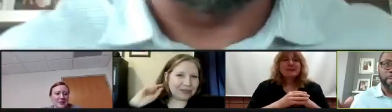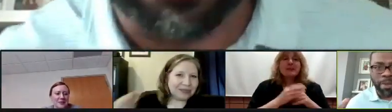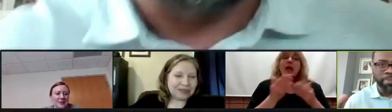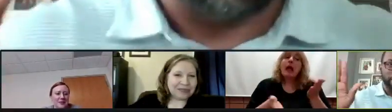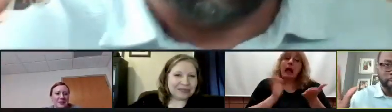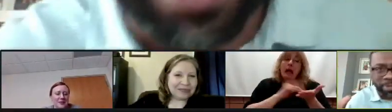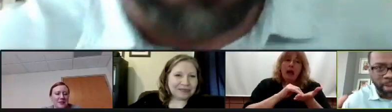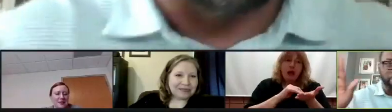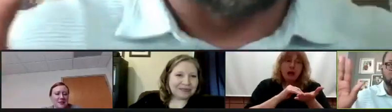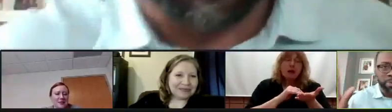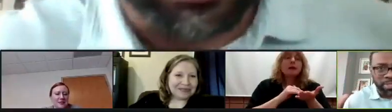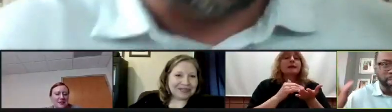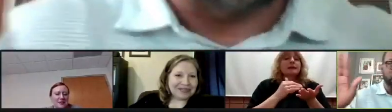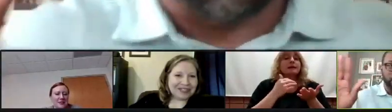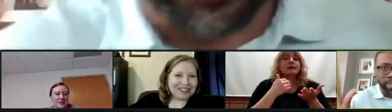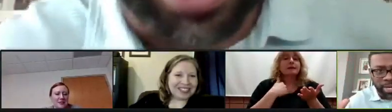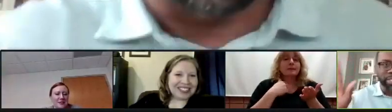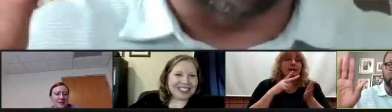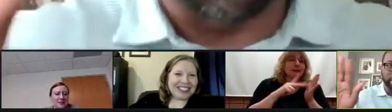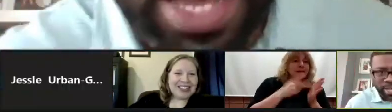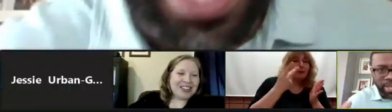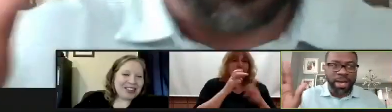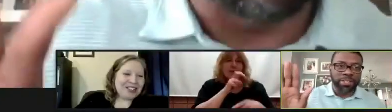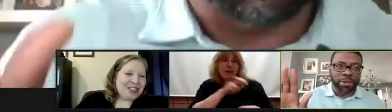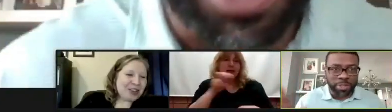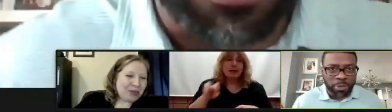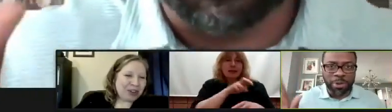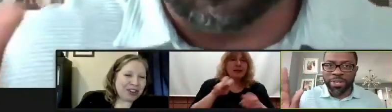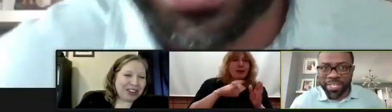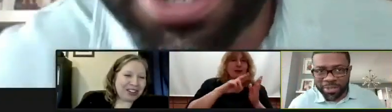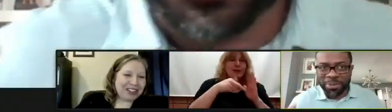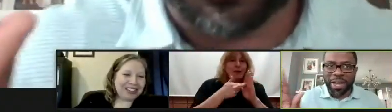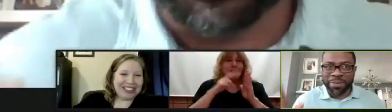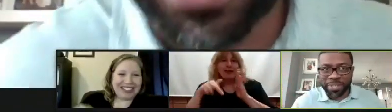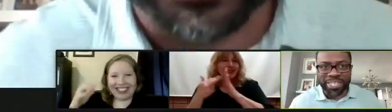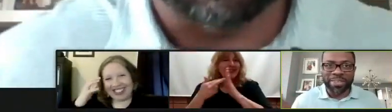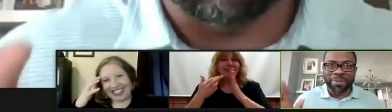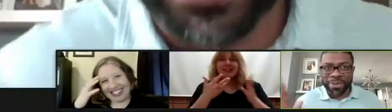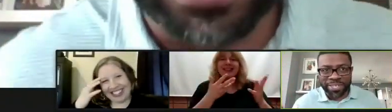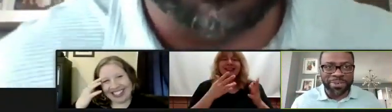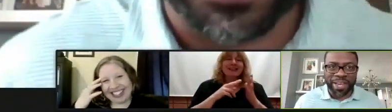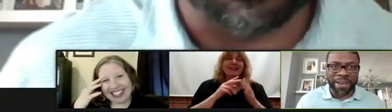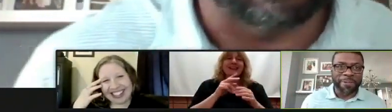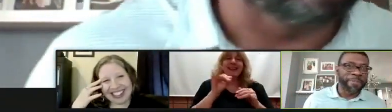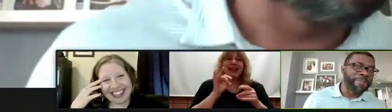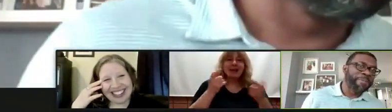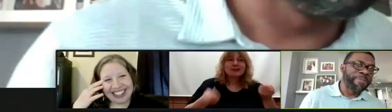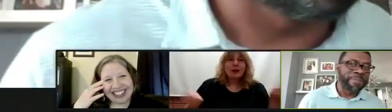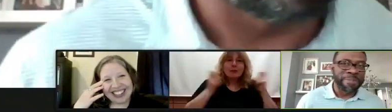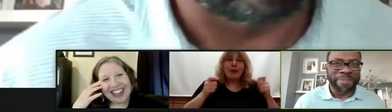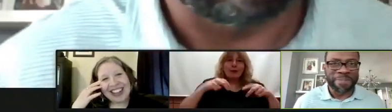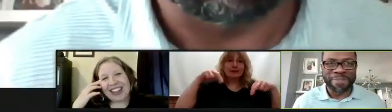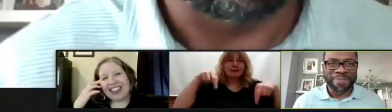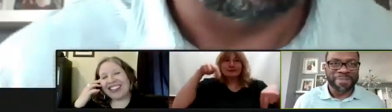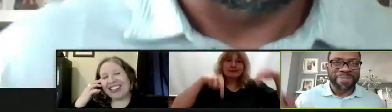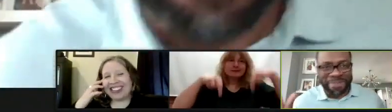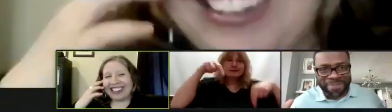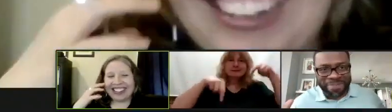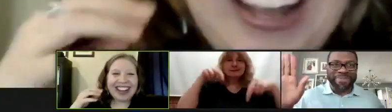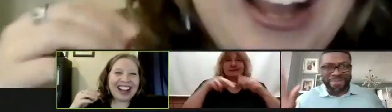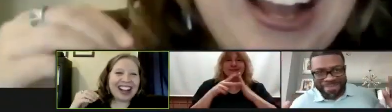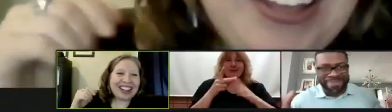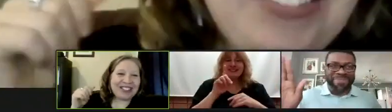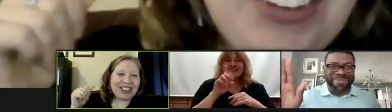again, I'm double dutching. So what do we need to do now, Christine? What do we need to do now?